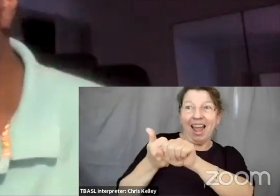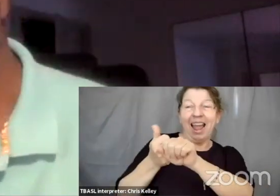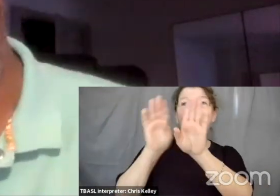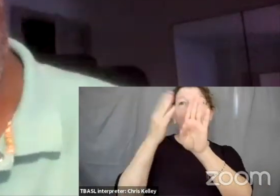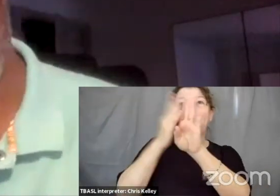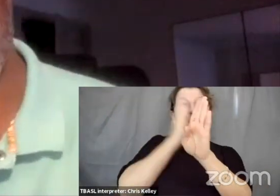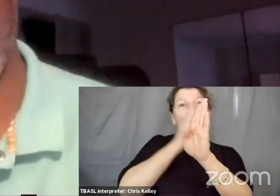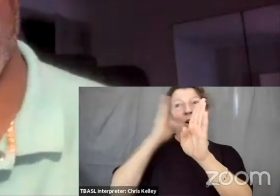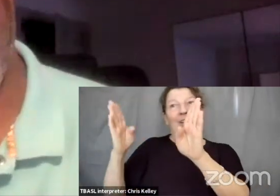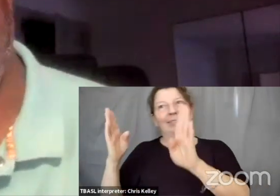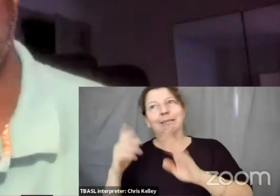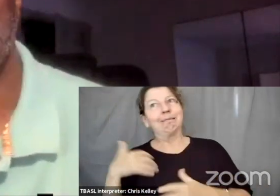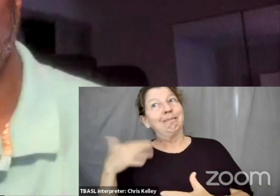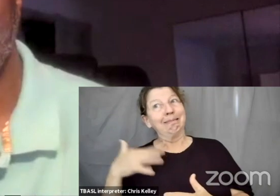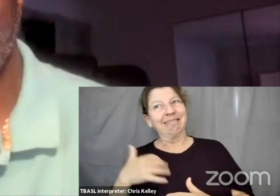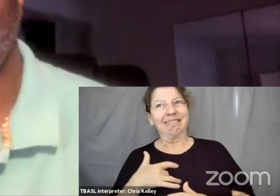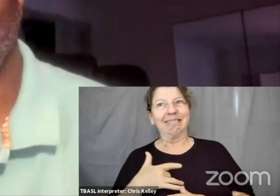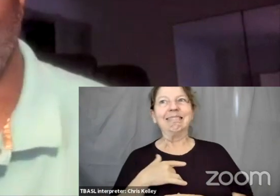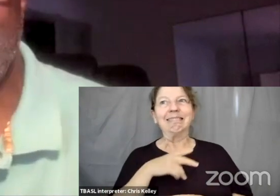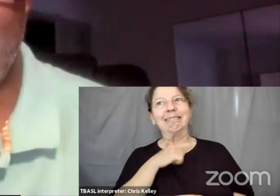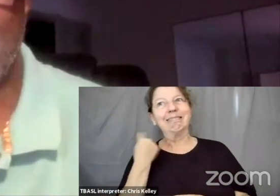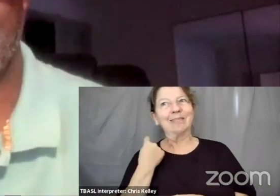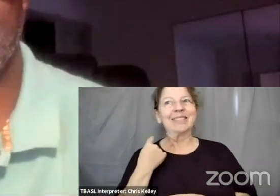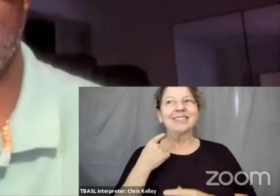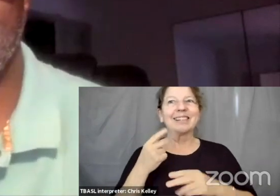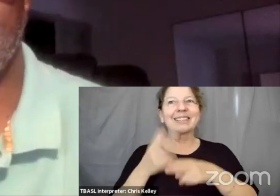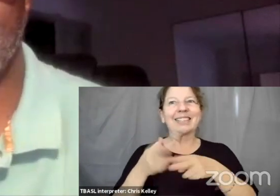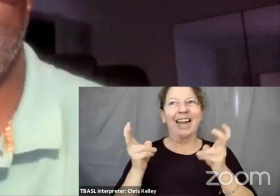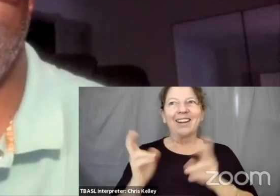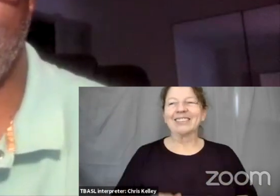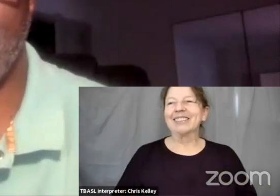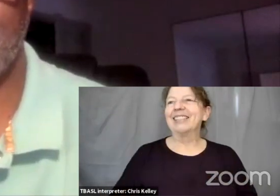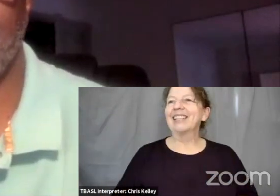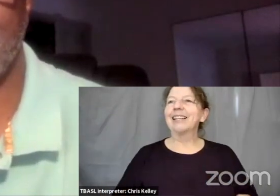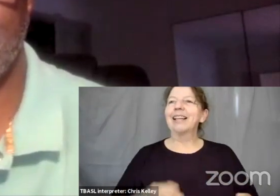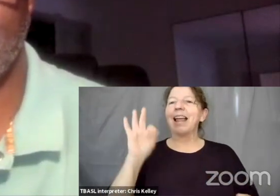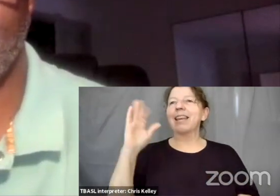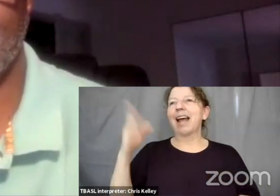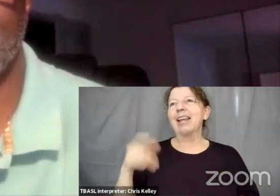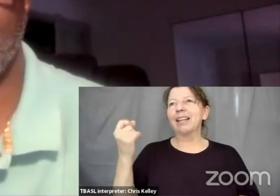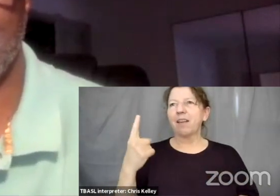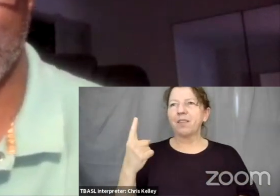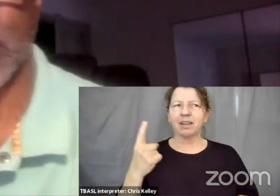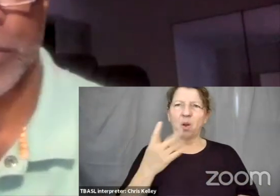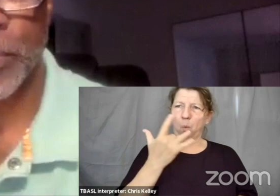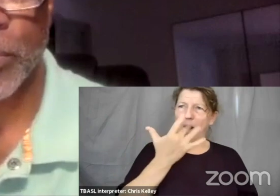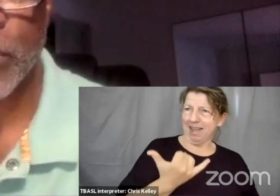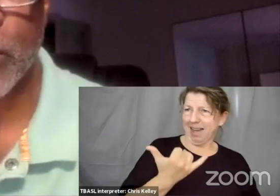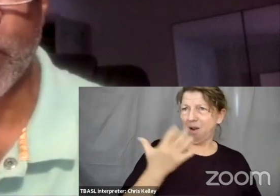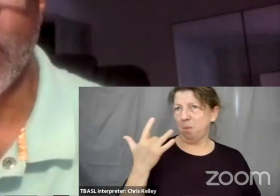Why 9/11, why now? When it happened, I was working in the World Trade